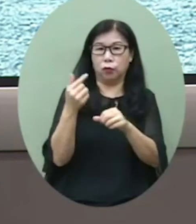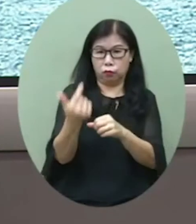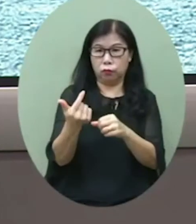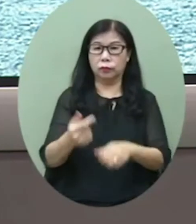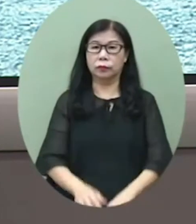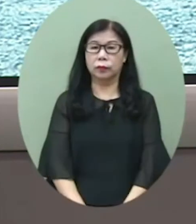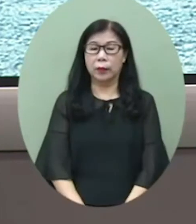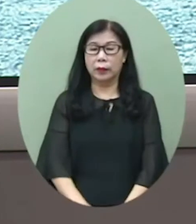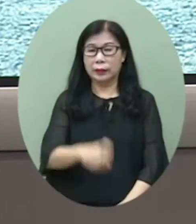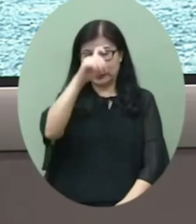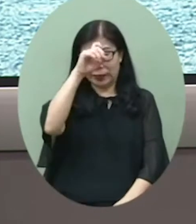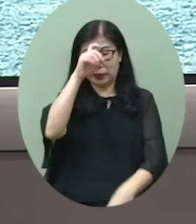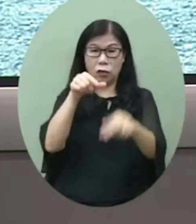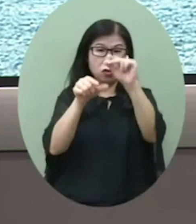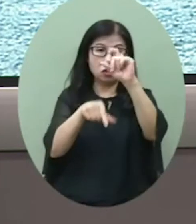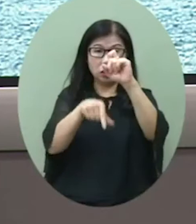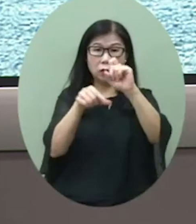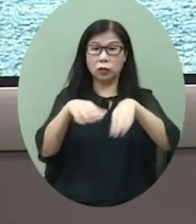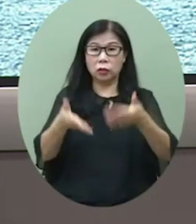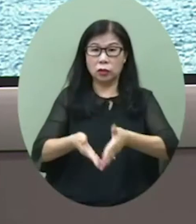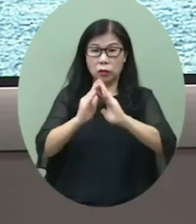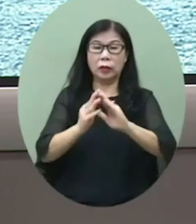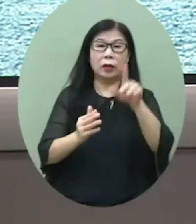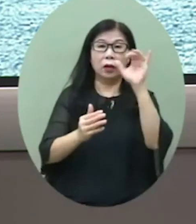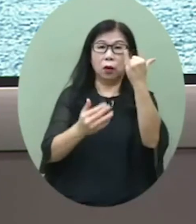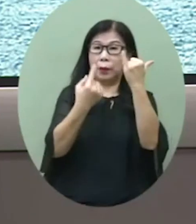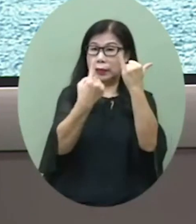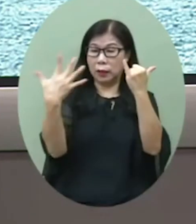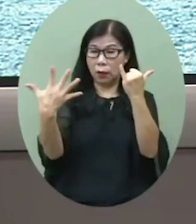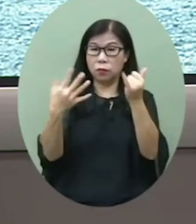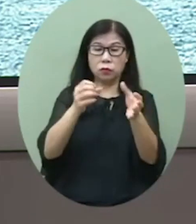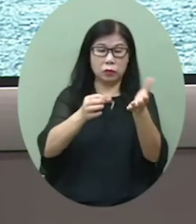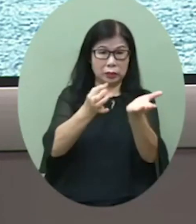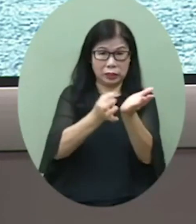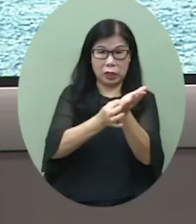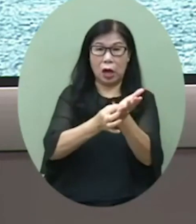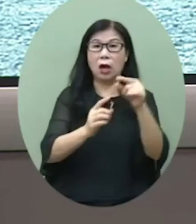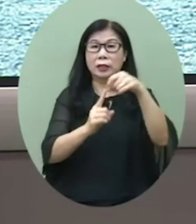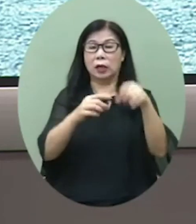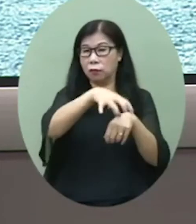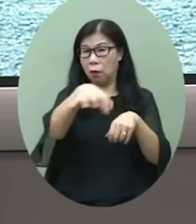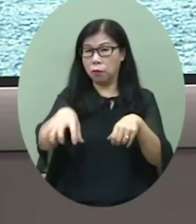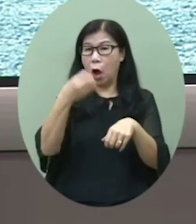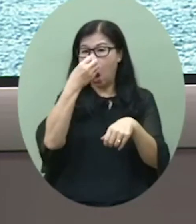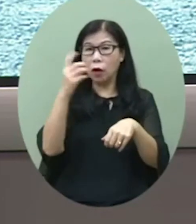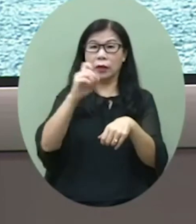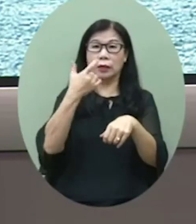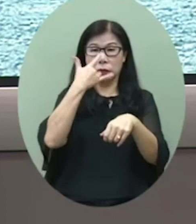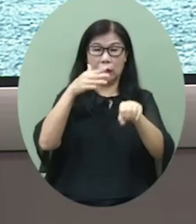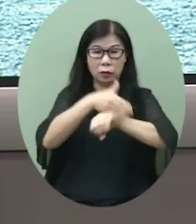so we will see keen competition. On the day of the election, we have to set up 615 polling